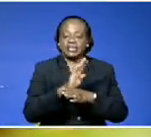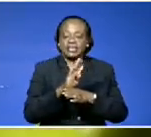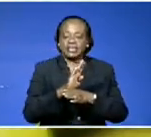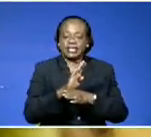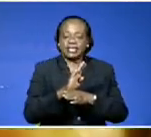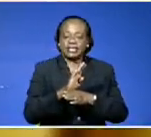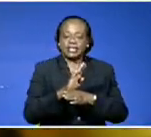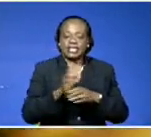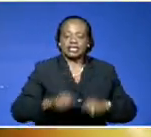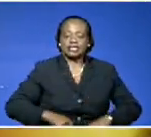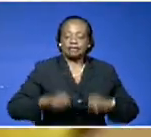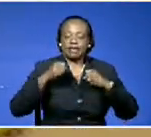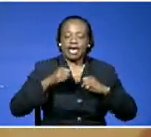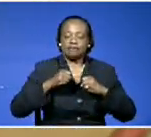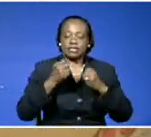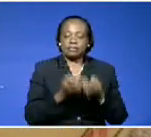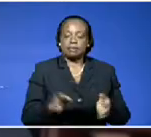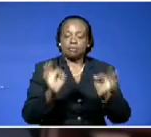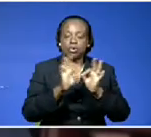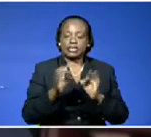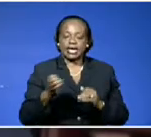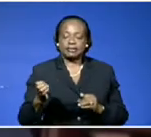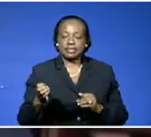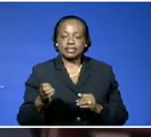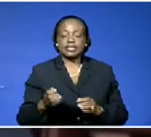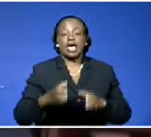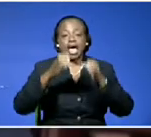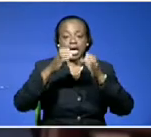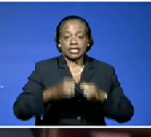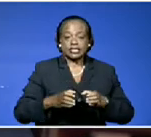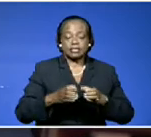of key elements. Your customer service,